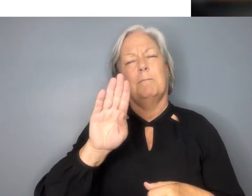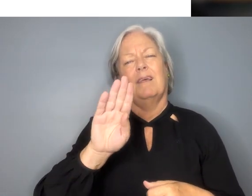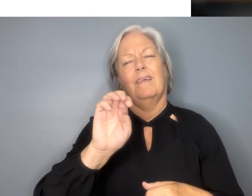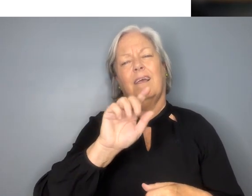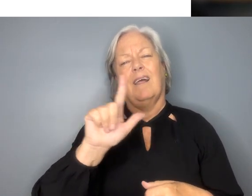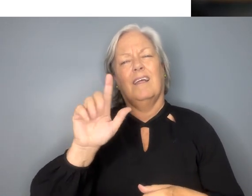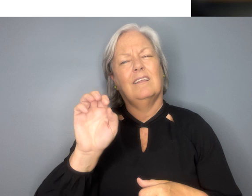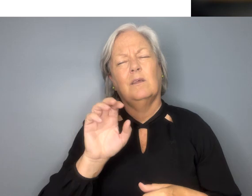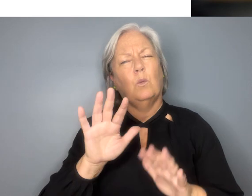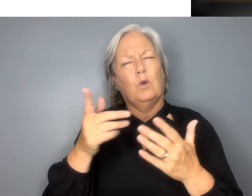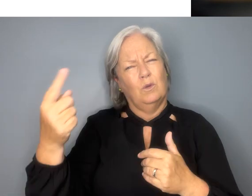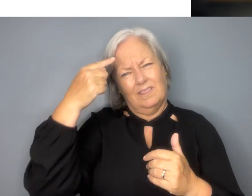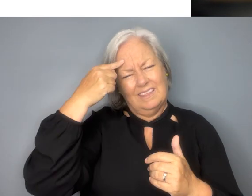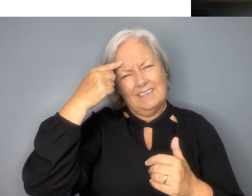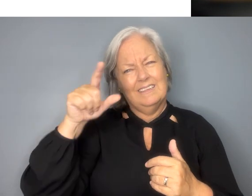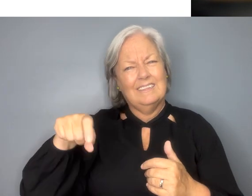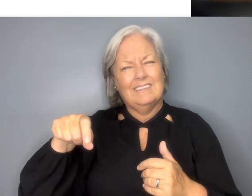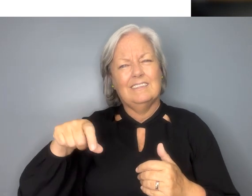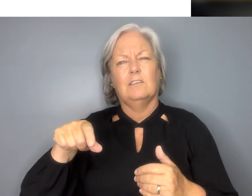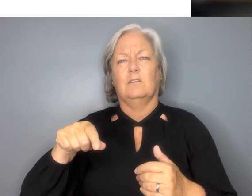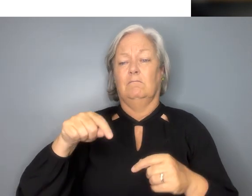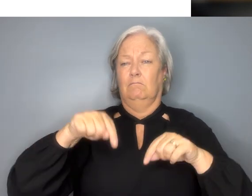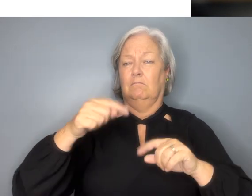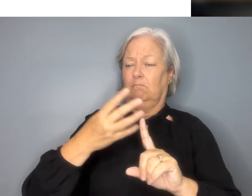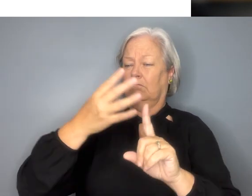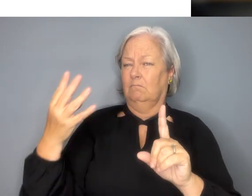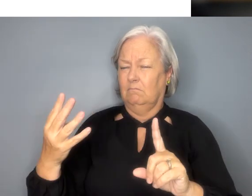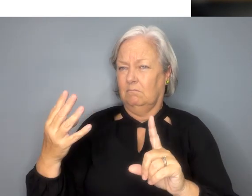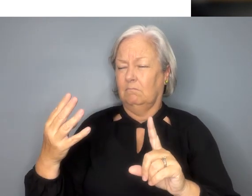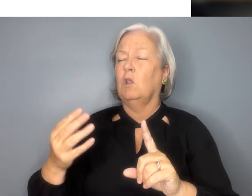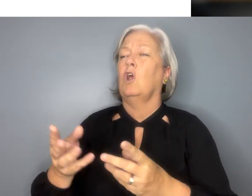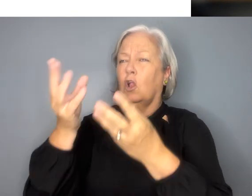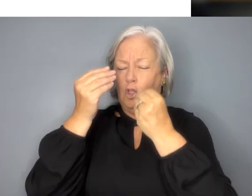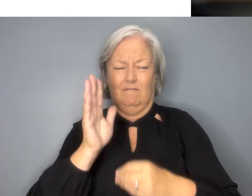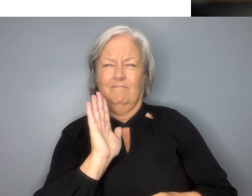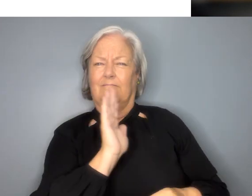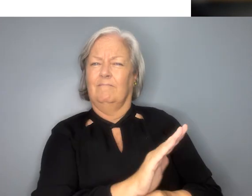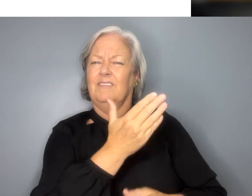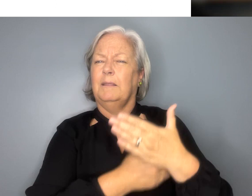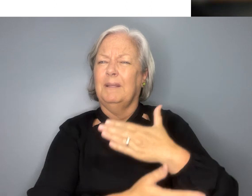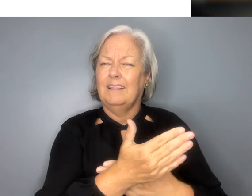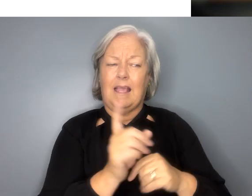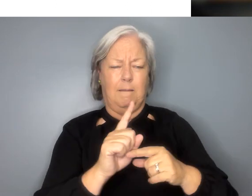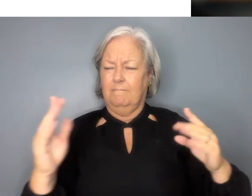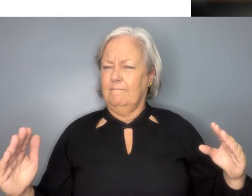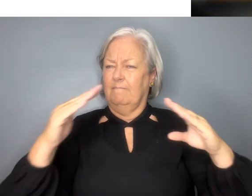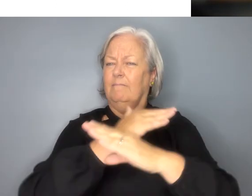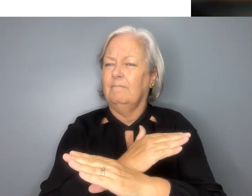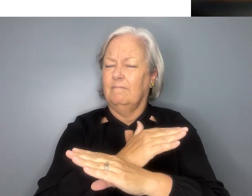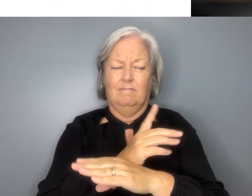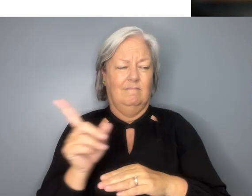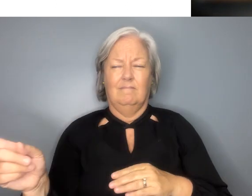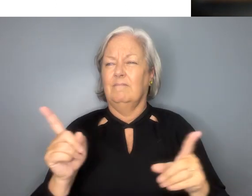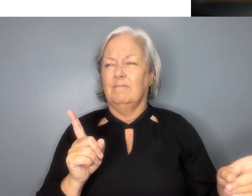What do you think needs to change? So what do you think the LGBTI community needs to learn from the disability community, vice versa, to feel like